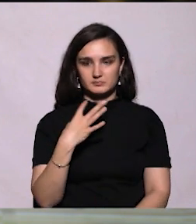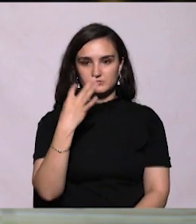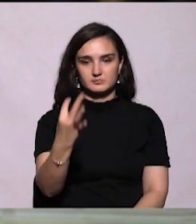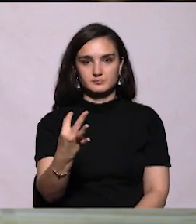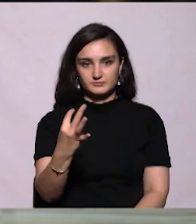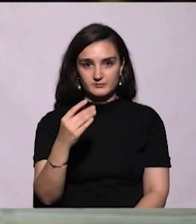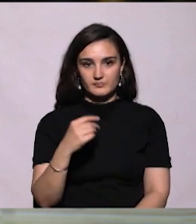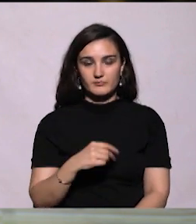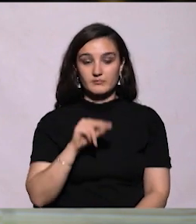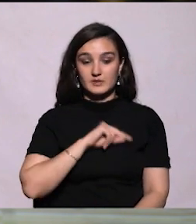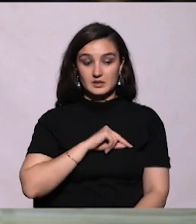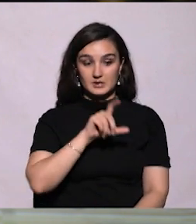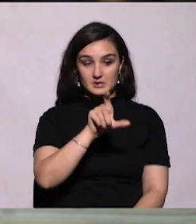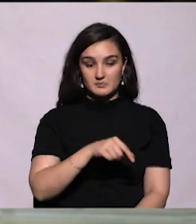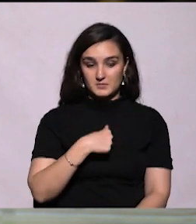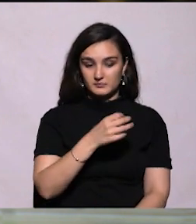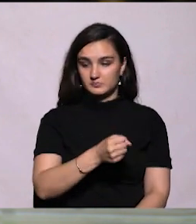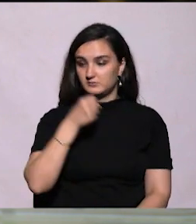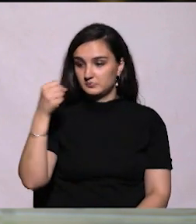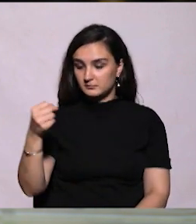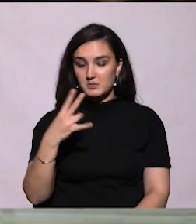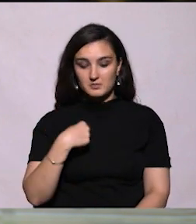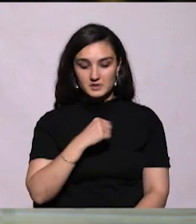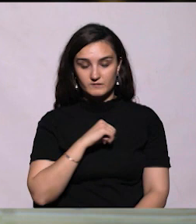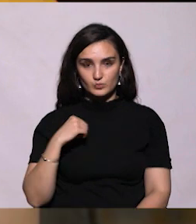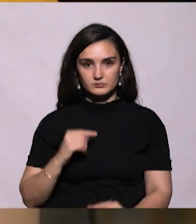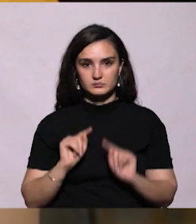employer is the person that pays the employee.